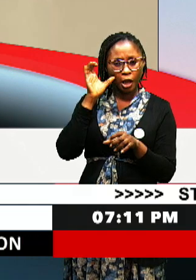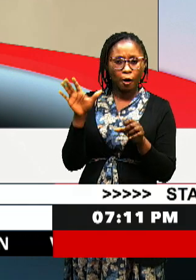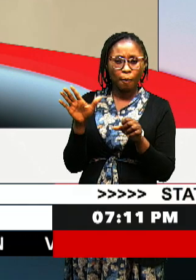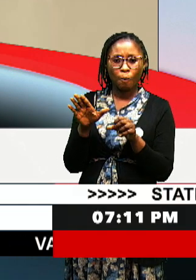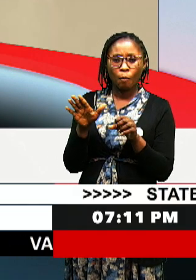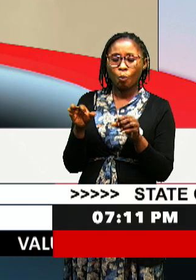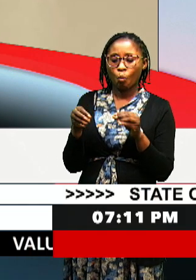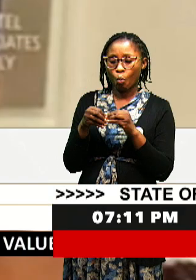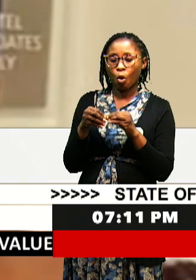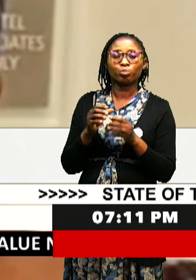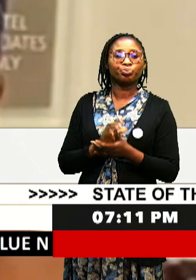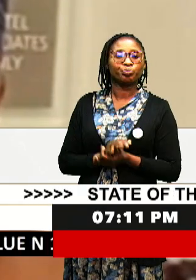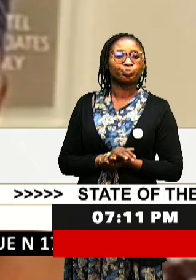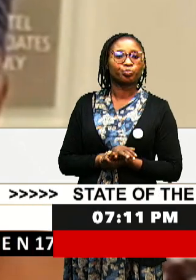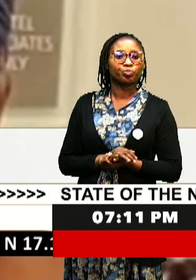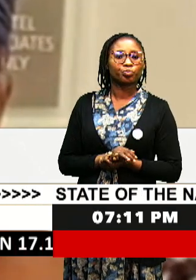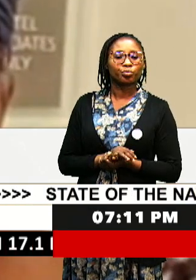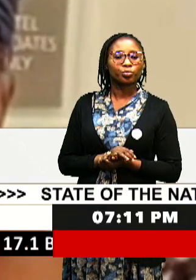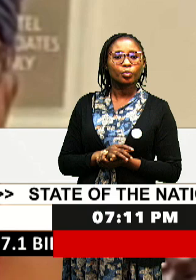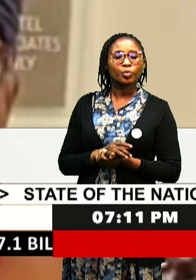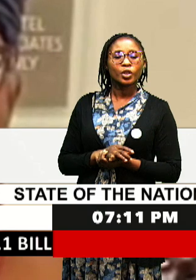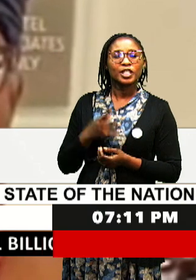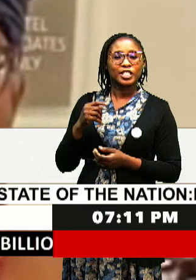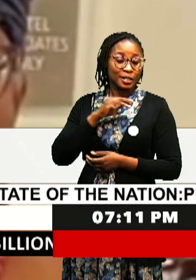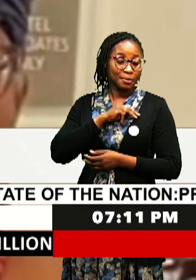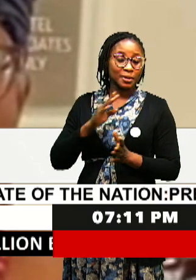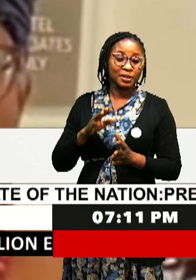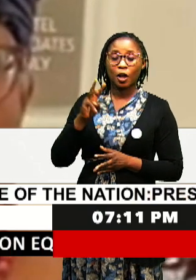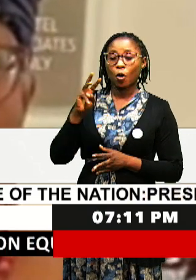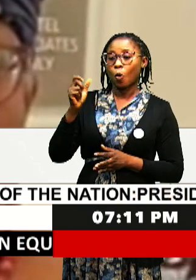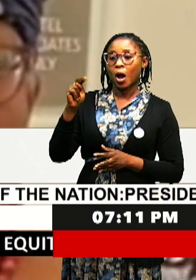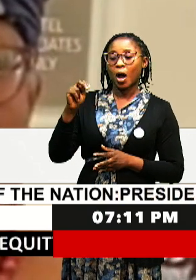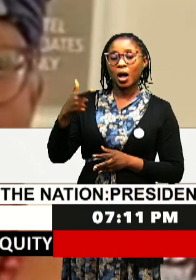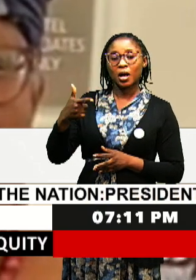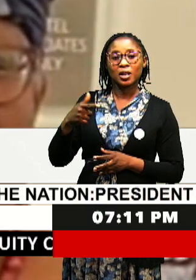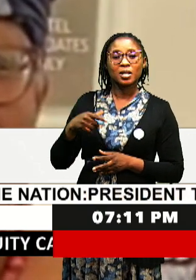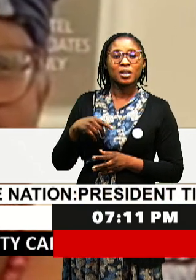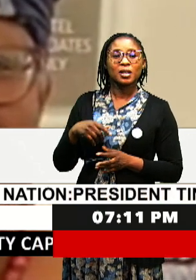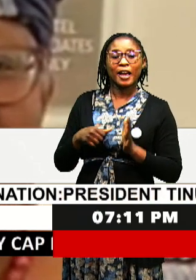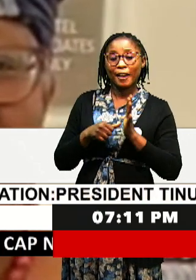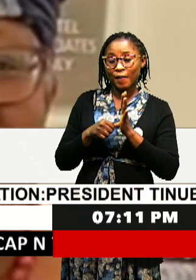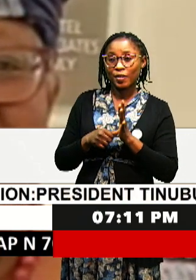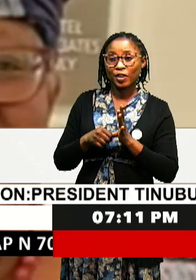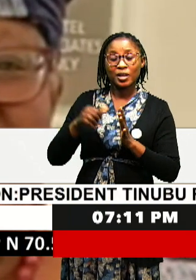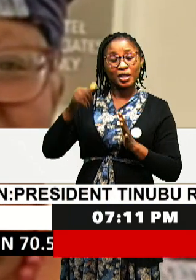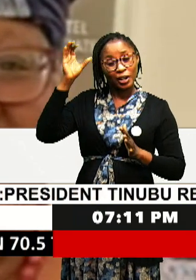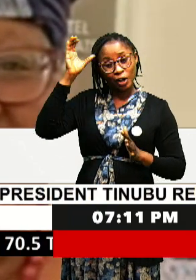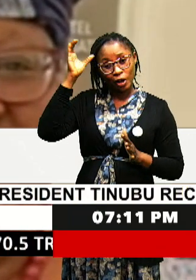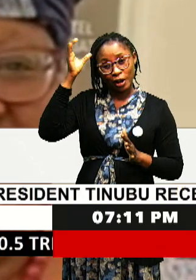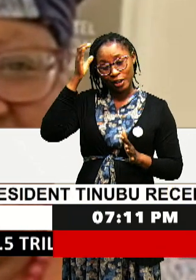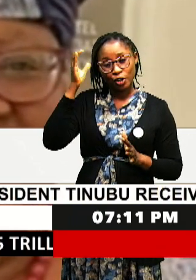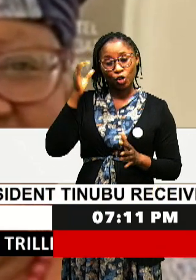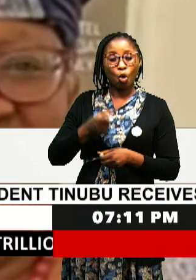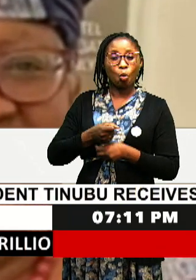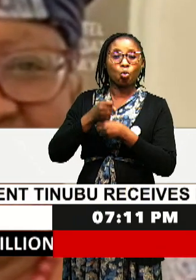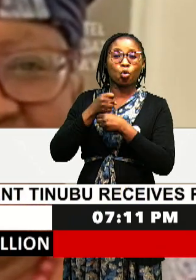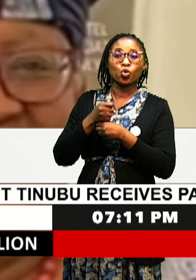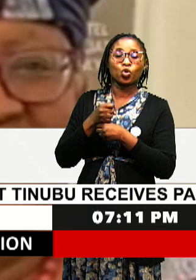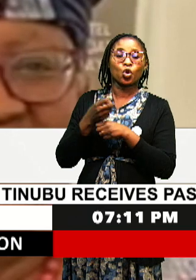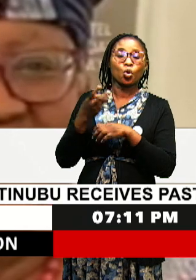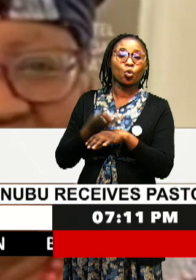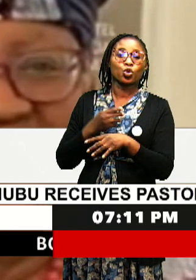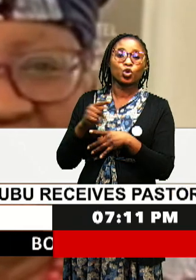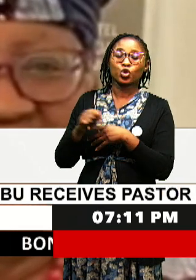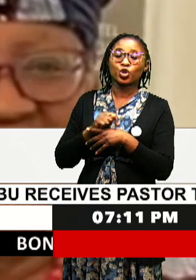Mohammed. China's Commerce Minister Wang Wentao reiterated China's stance on upholding a multilateral